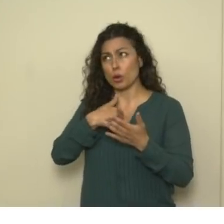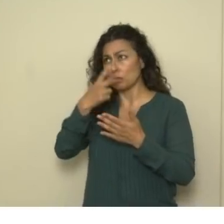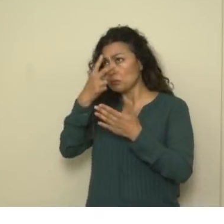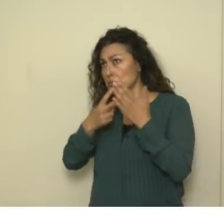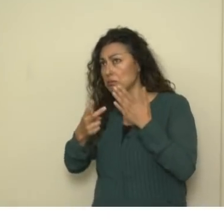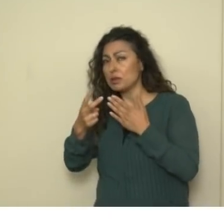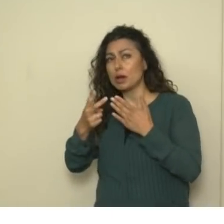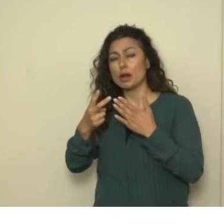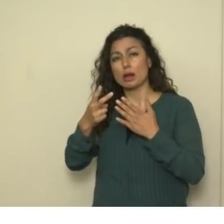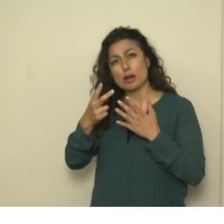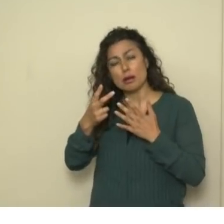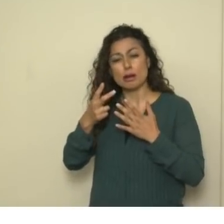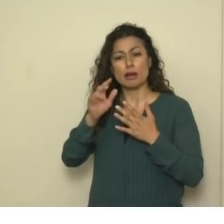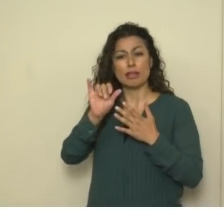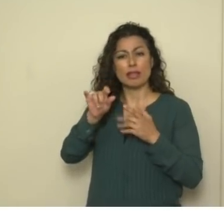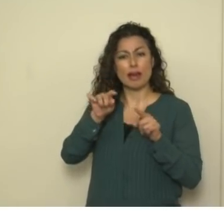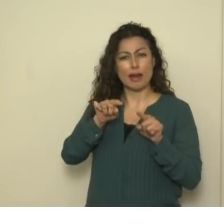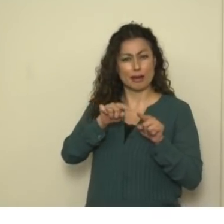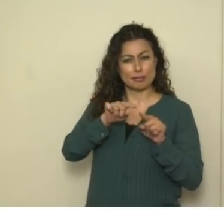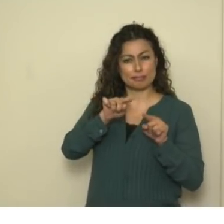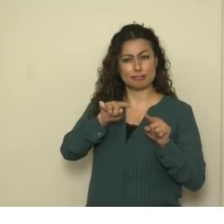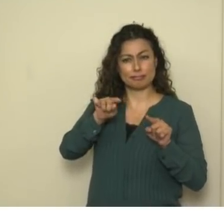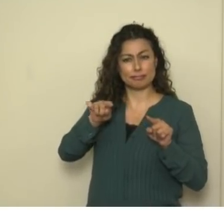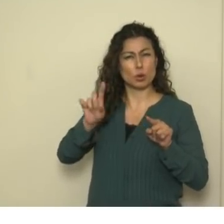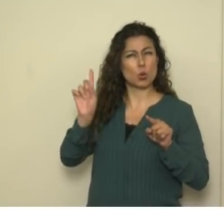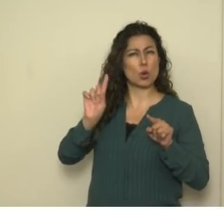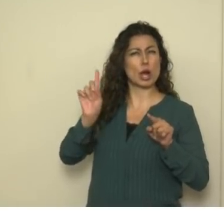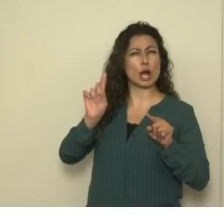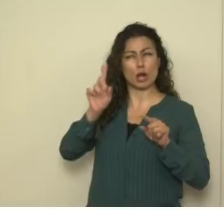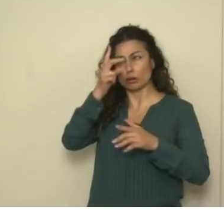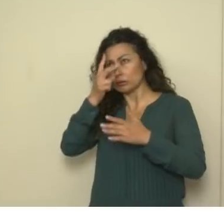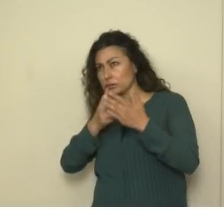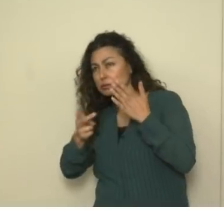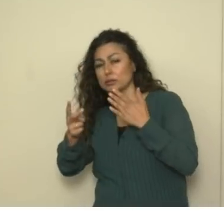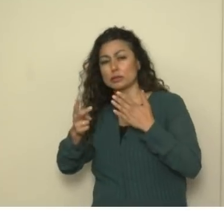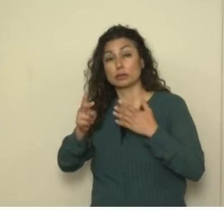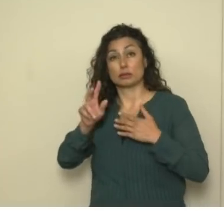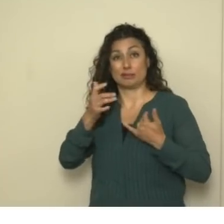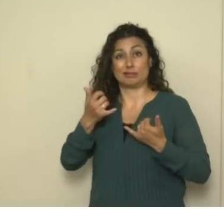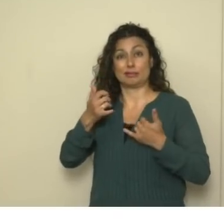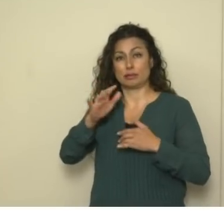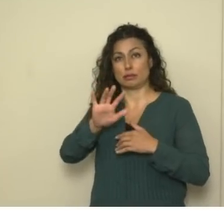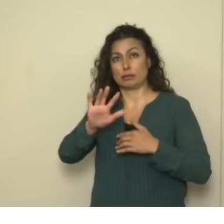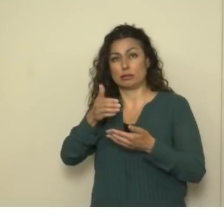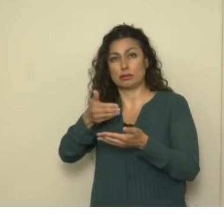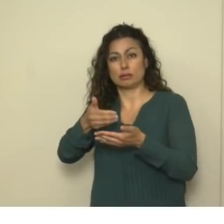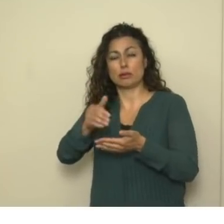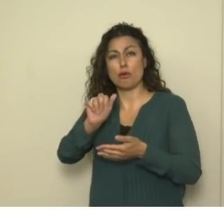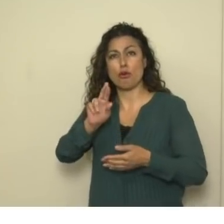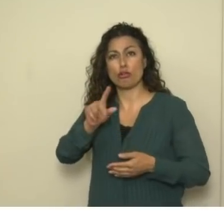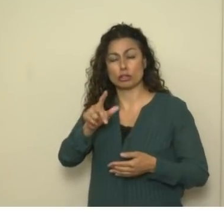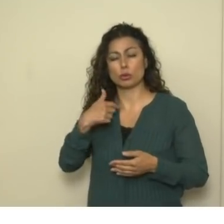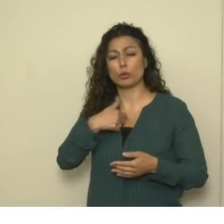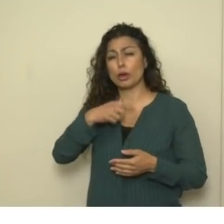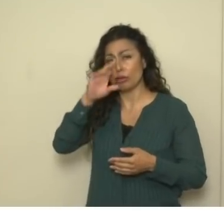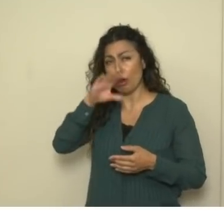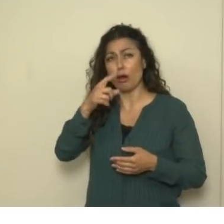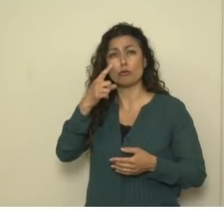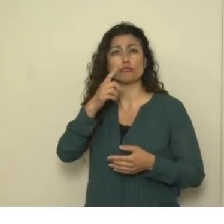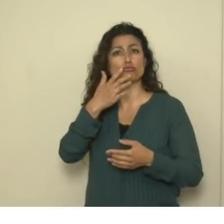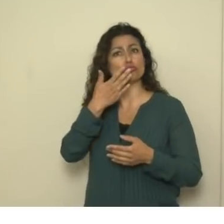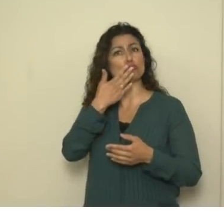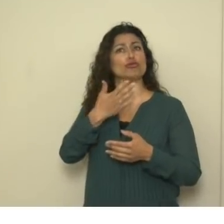this dotted line out about where we thought we would be around August. And you can see we thought we were going to be in good